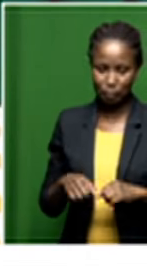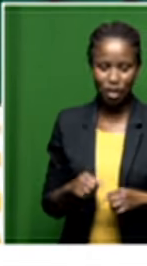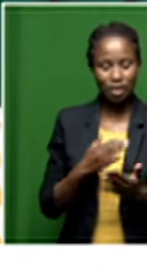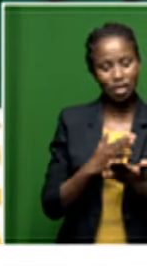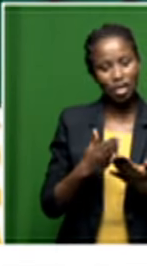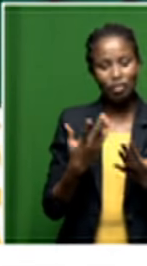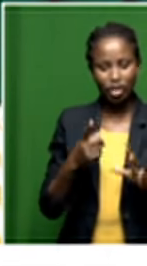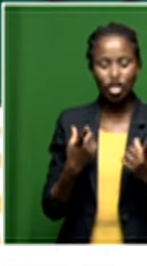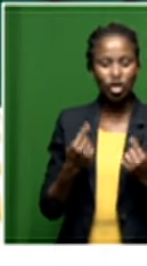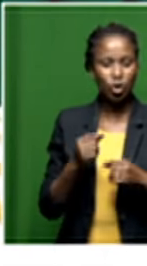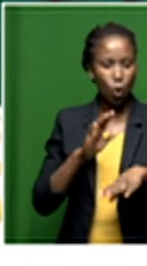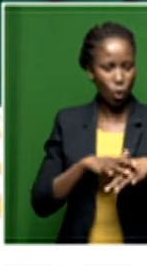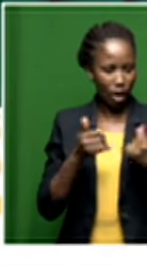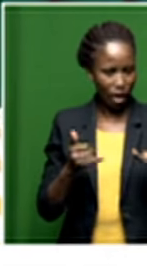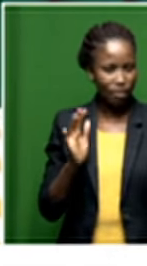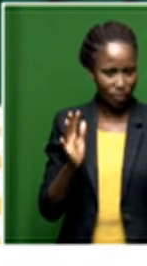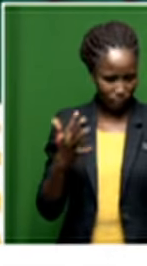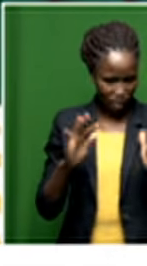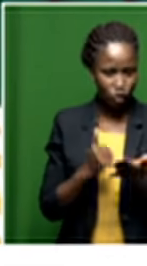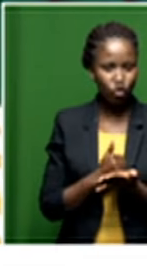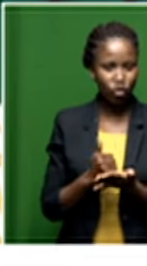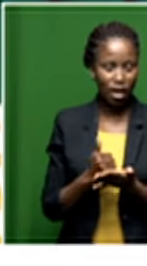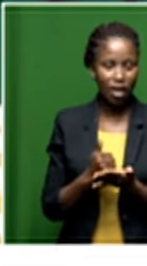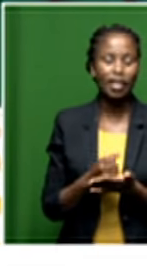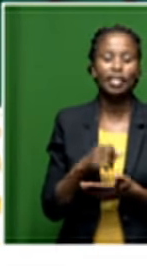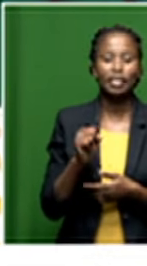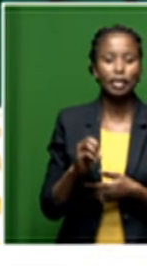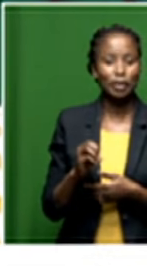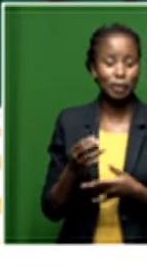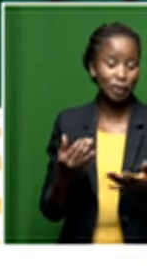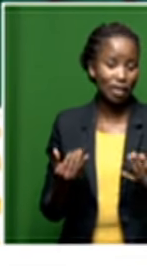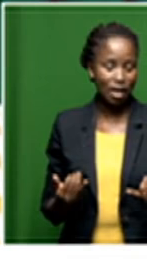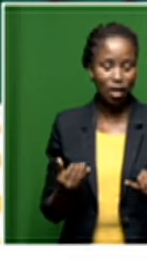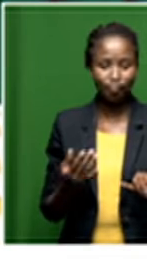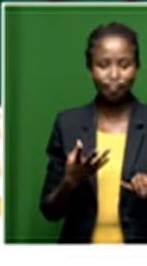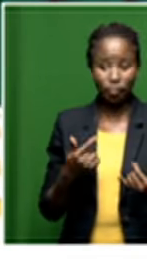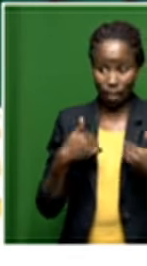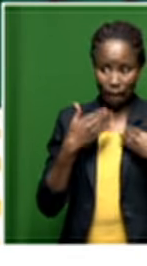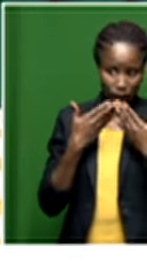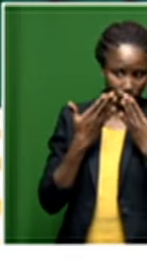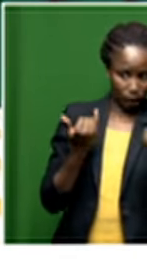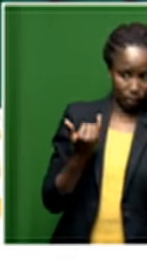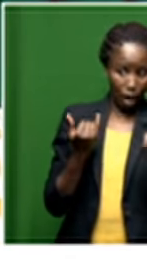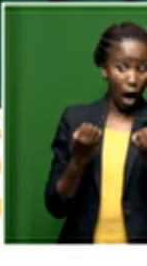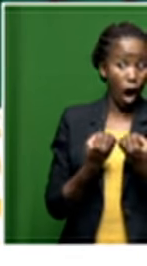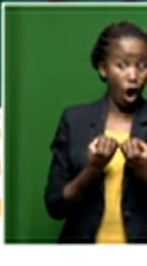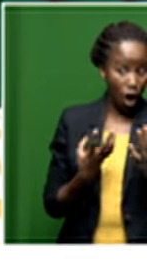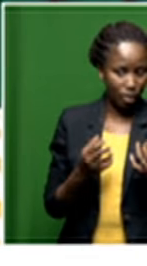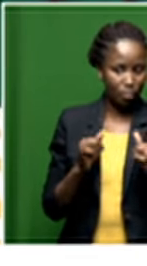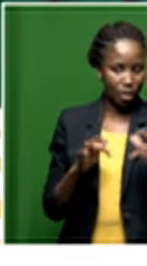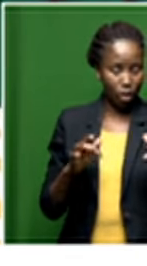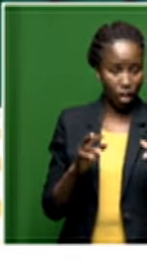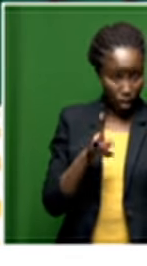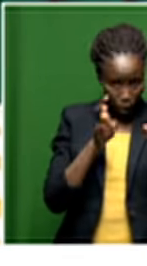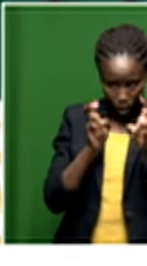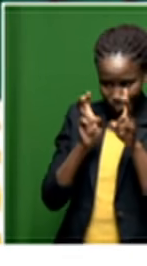online, and you can register yourself online. So it's difficult to know by just observing people